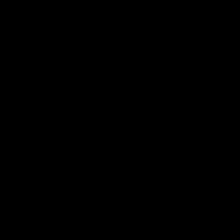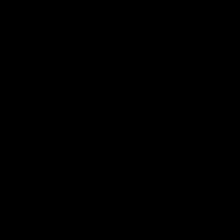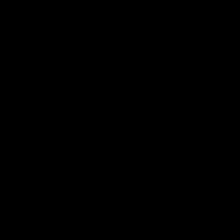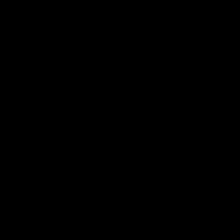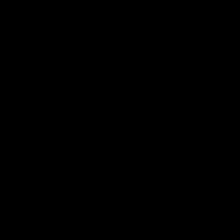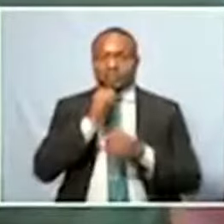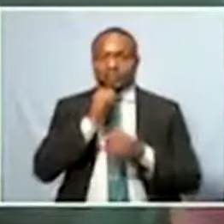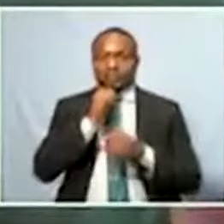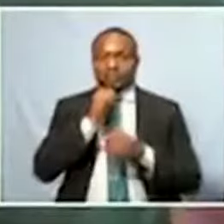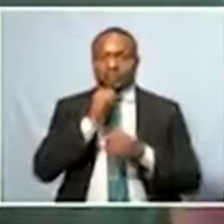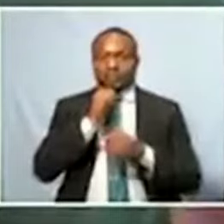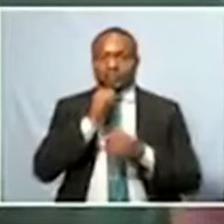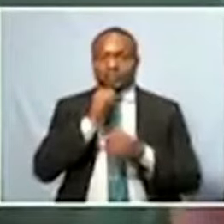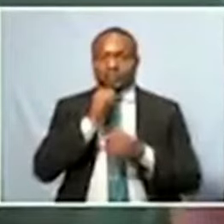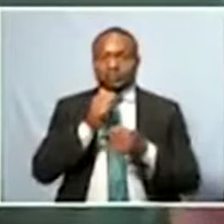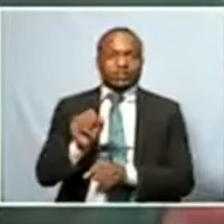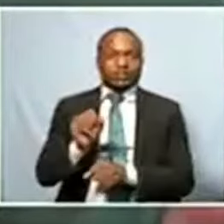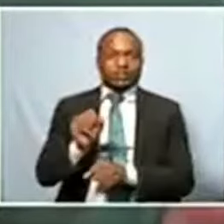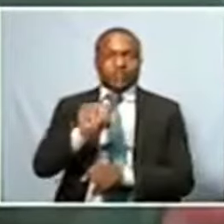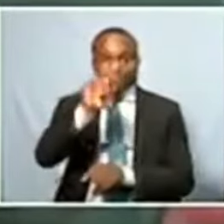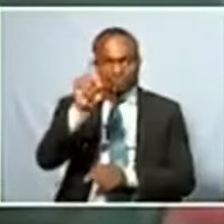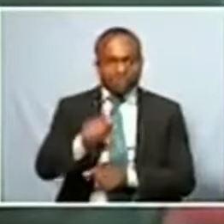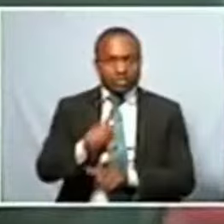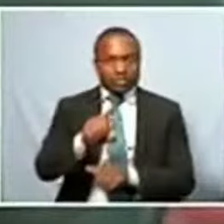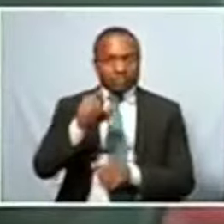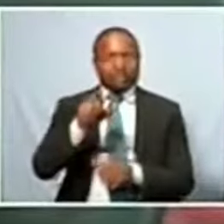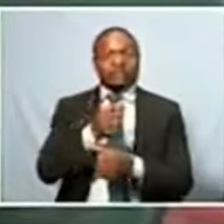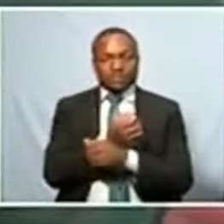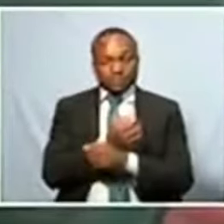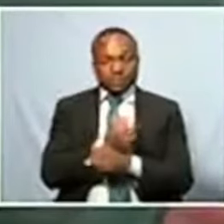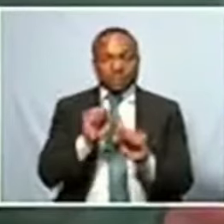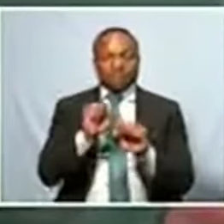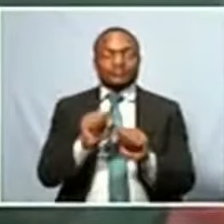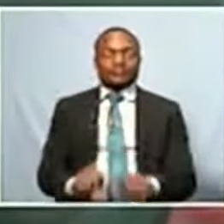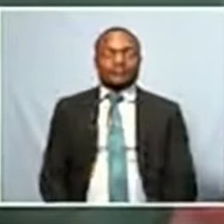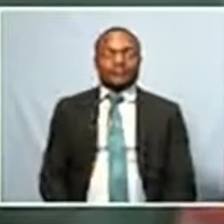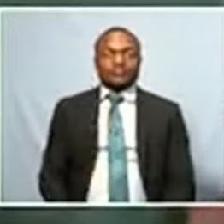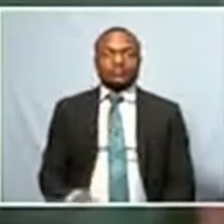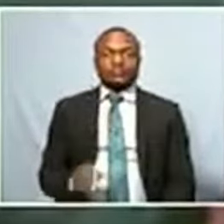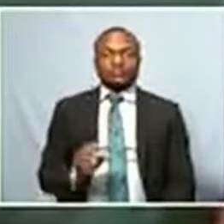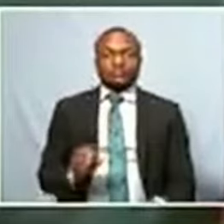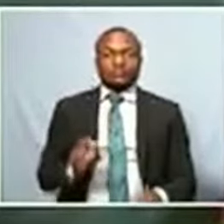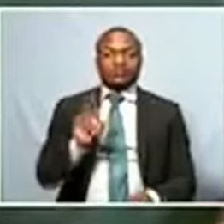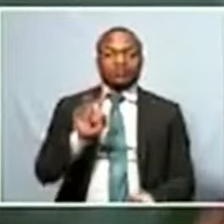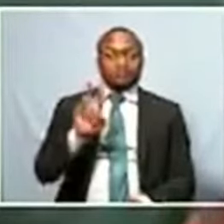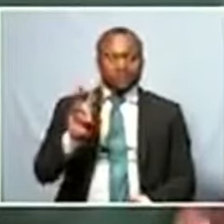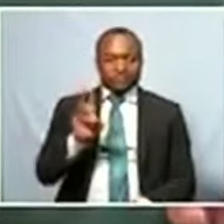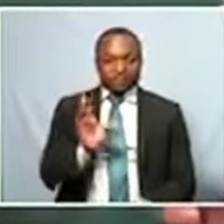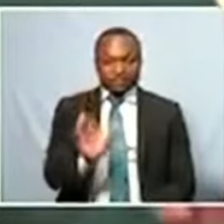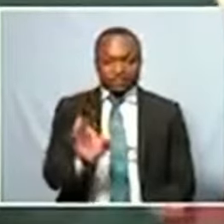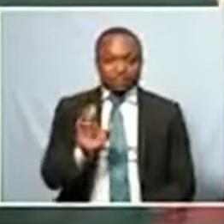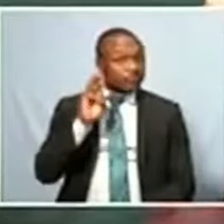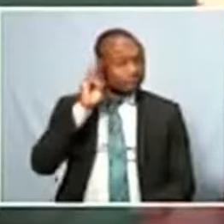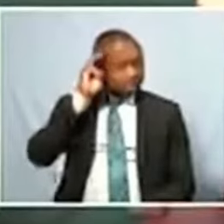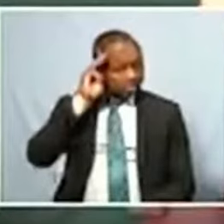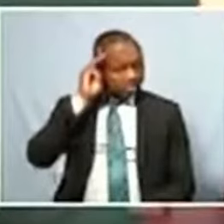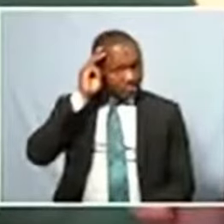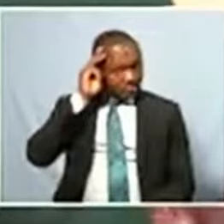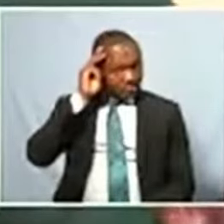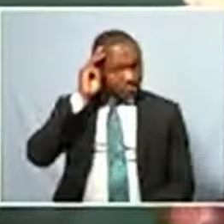Aye. The question is resolved in the affirmative. Head 26, Ministry